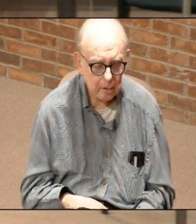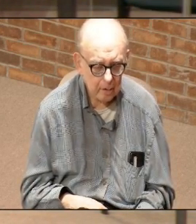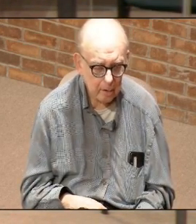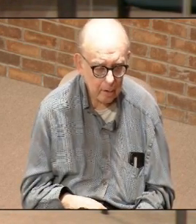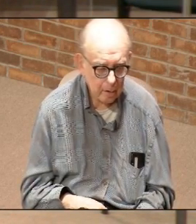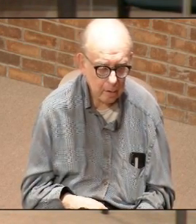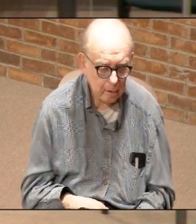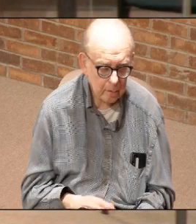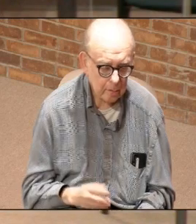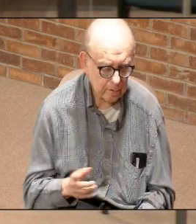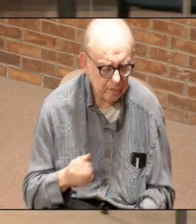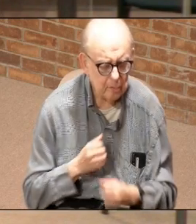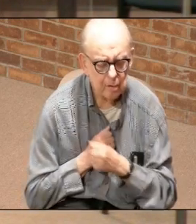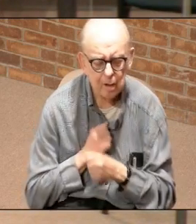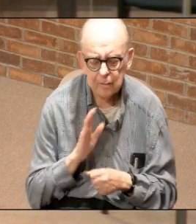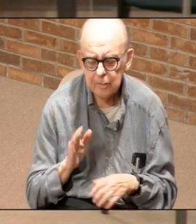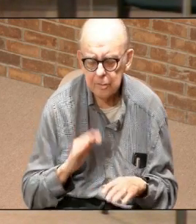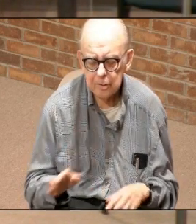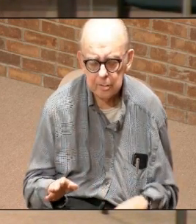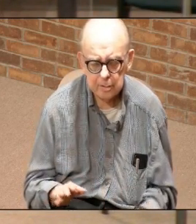You love your children.